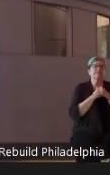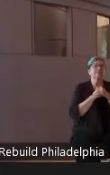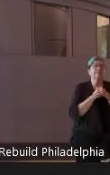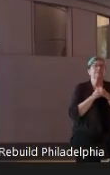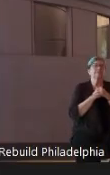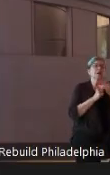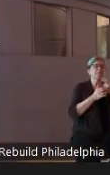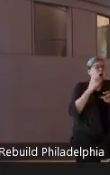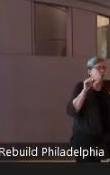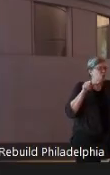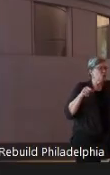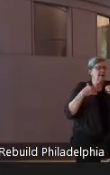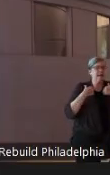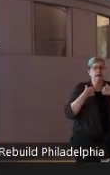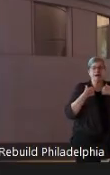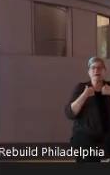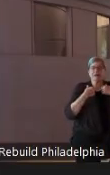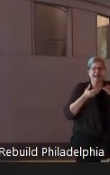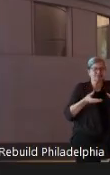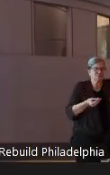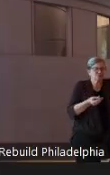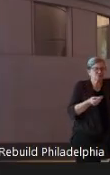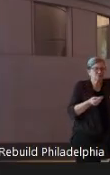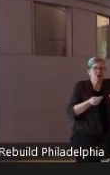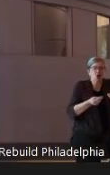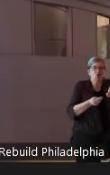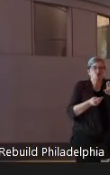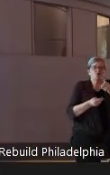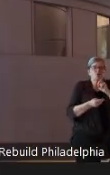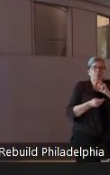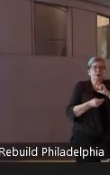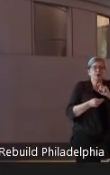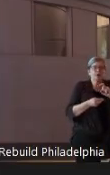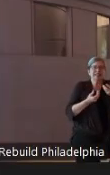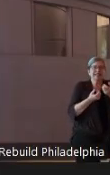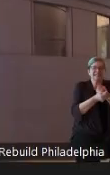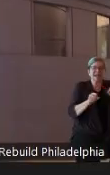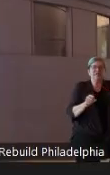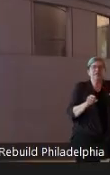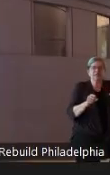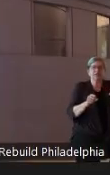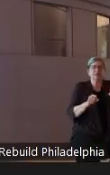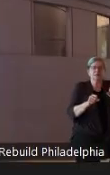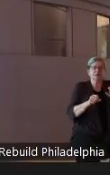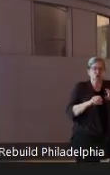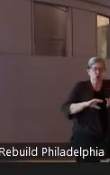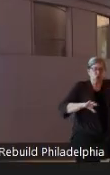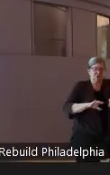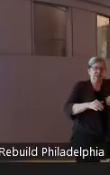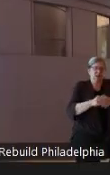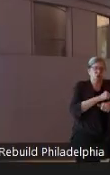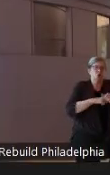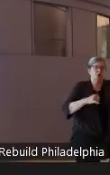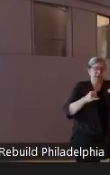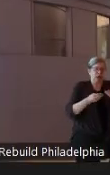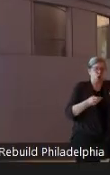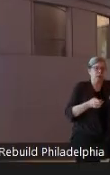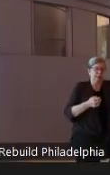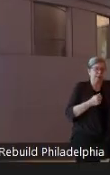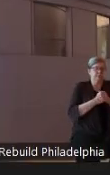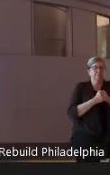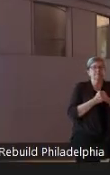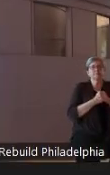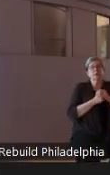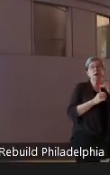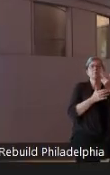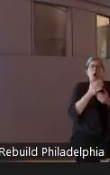options will have that cushiony rubber safety surface under the play equipment. Both options